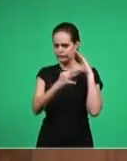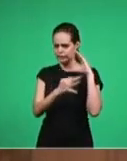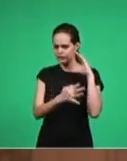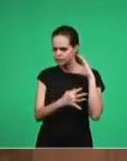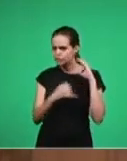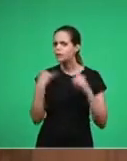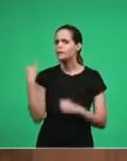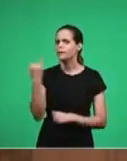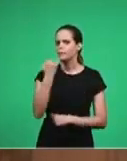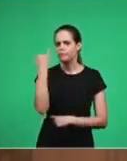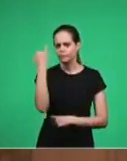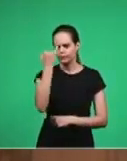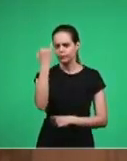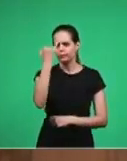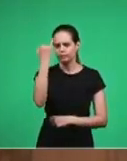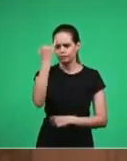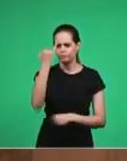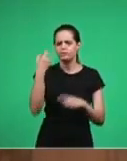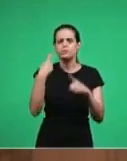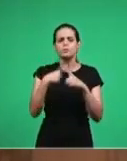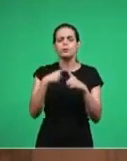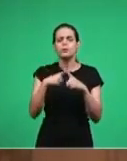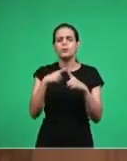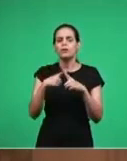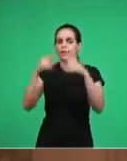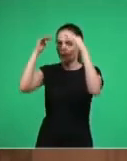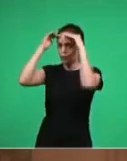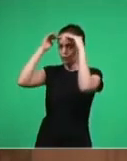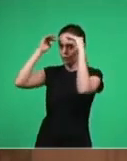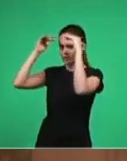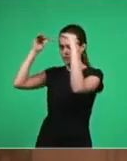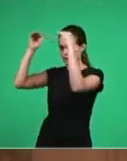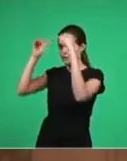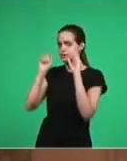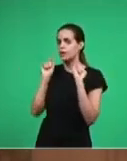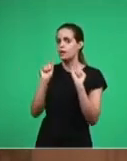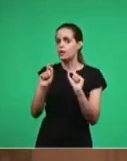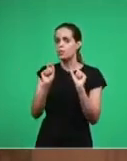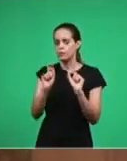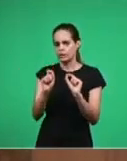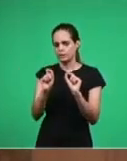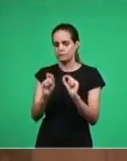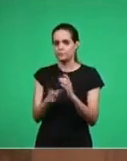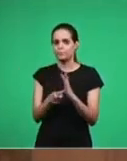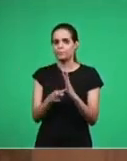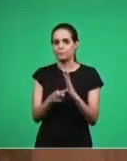This aspect is very important because the fear here is